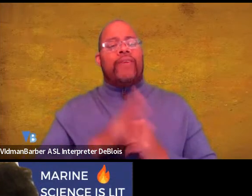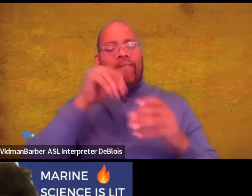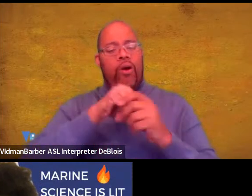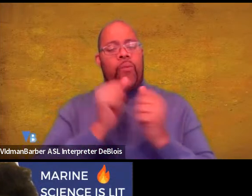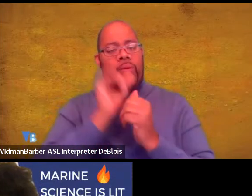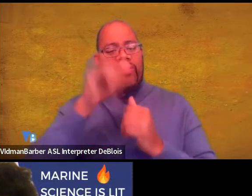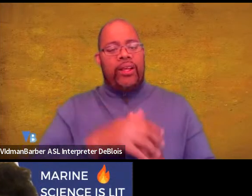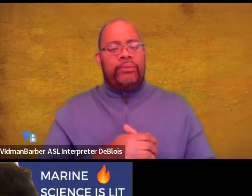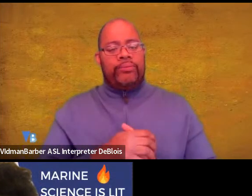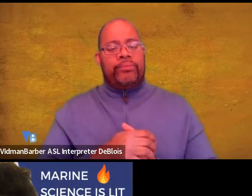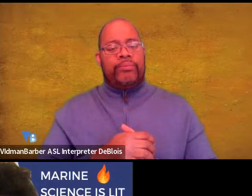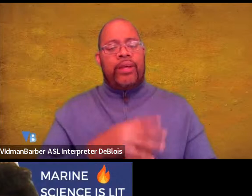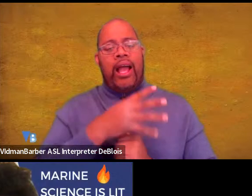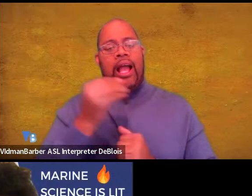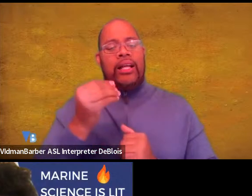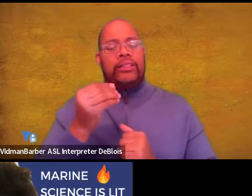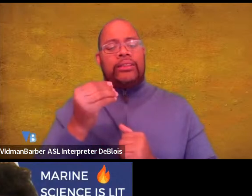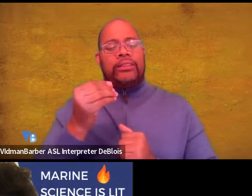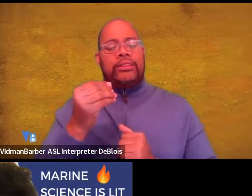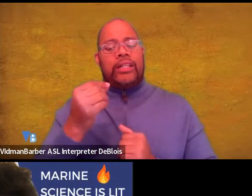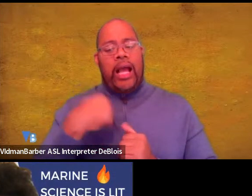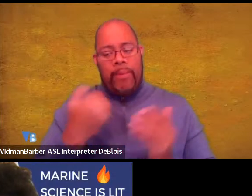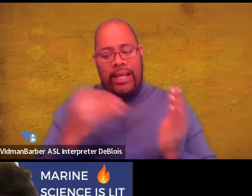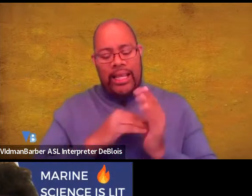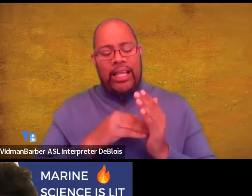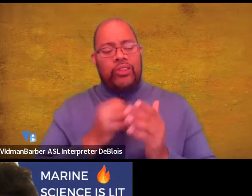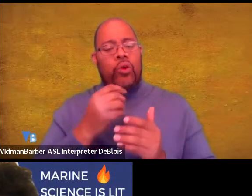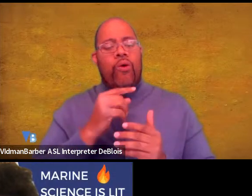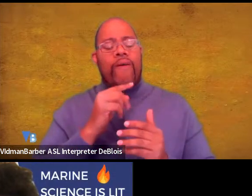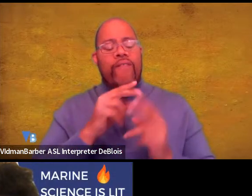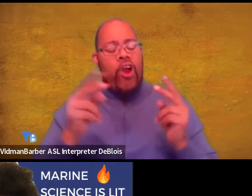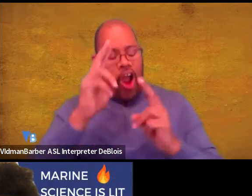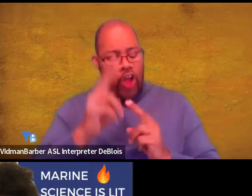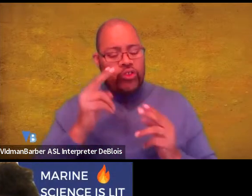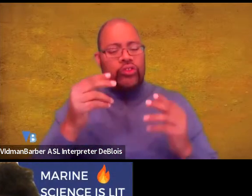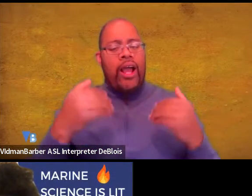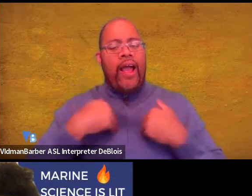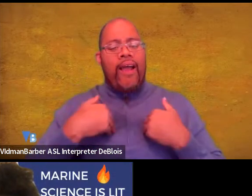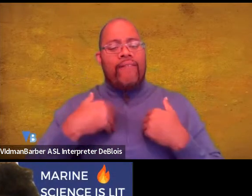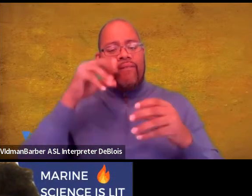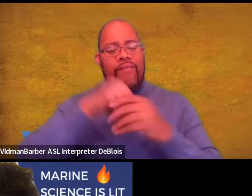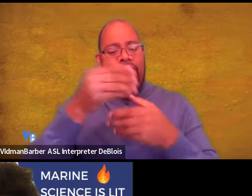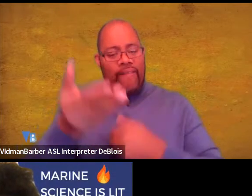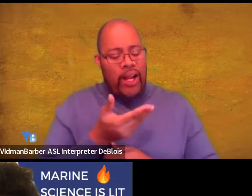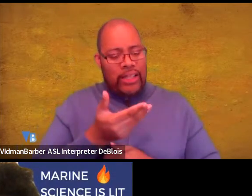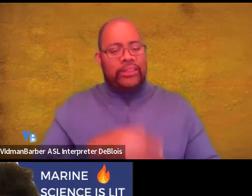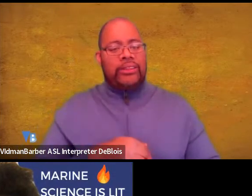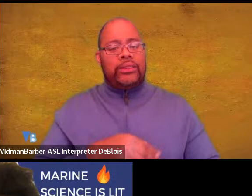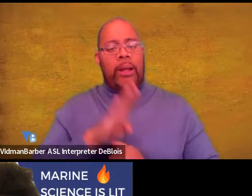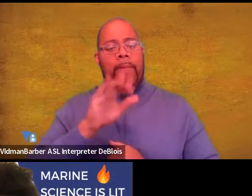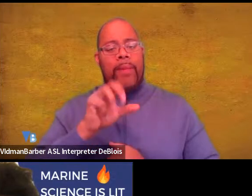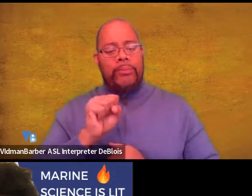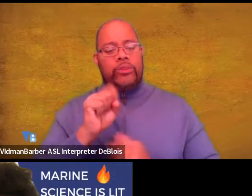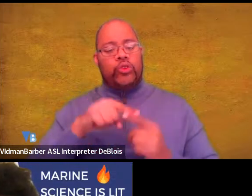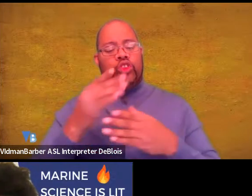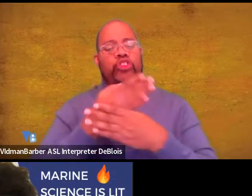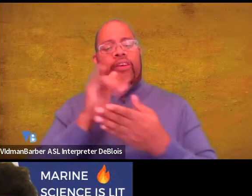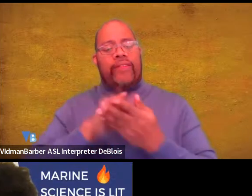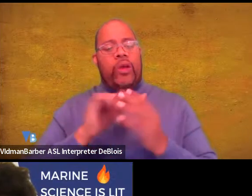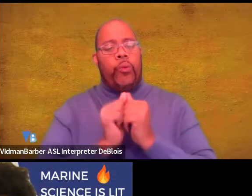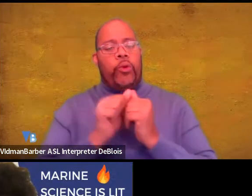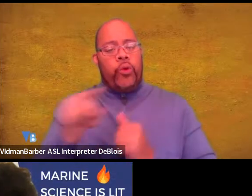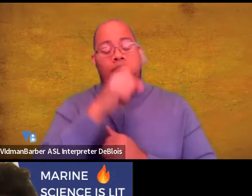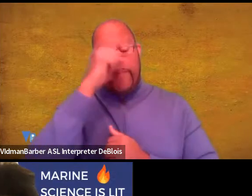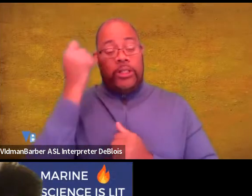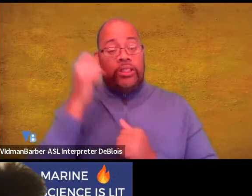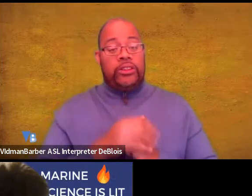involved in this. And I'm again so very honored to have been invited by BIMS to share this with you,